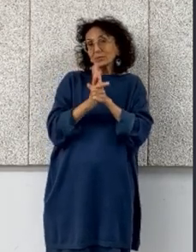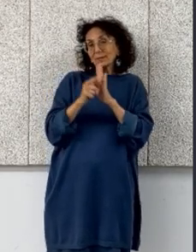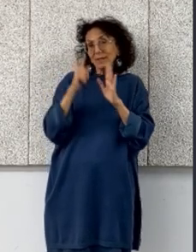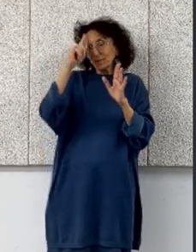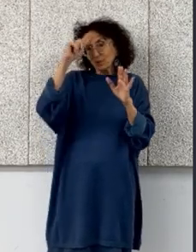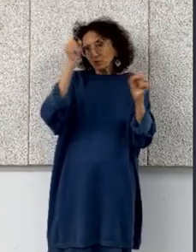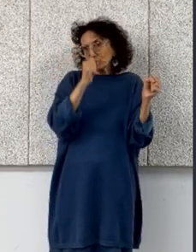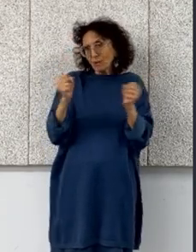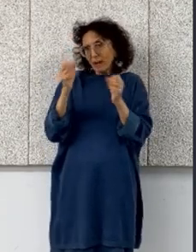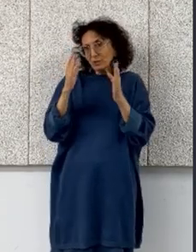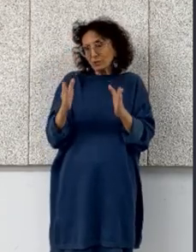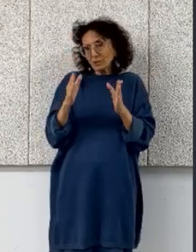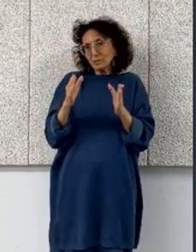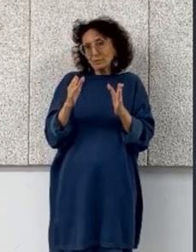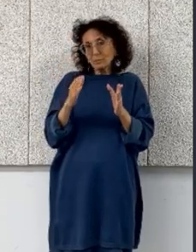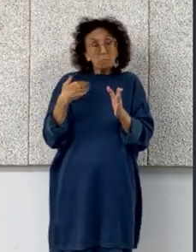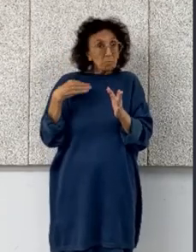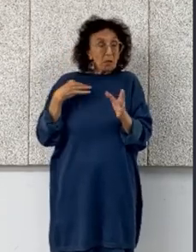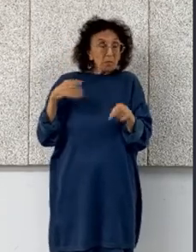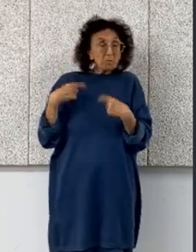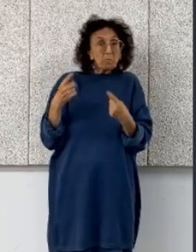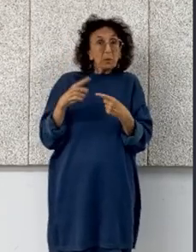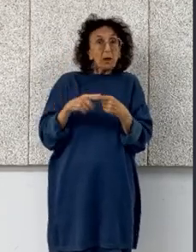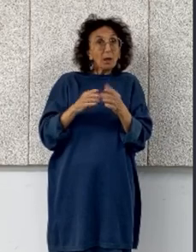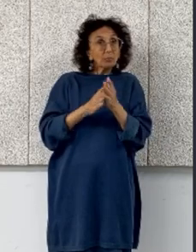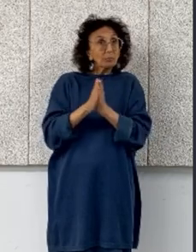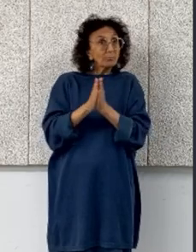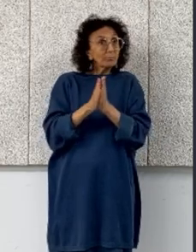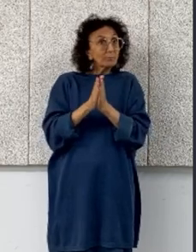in continuing work in that area. So that is